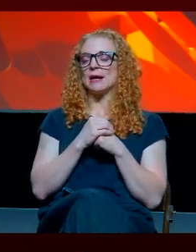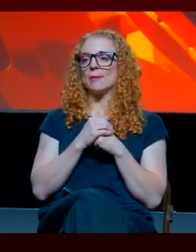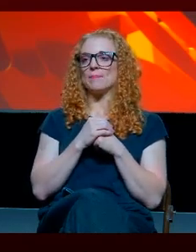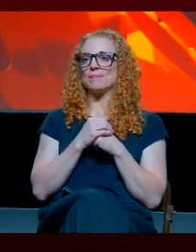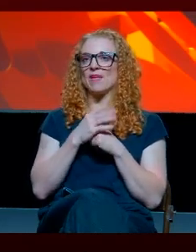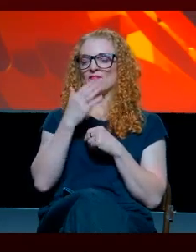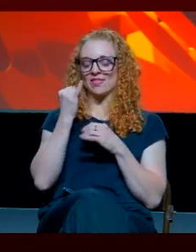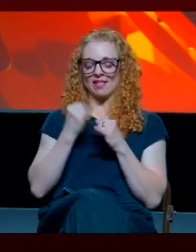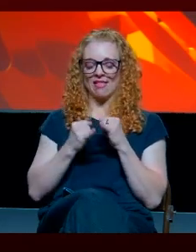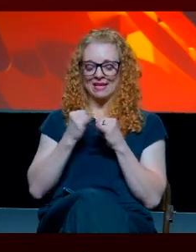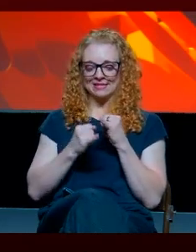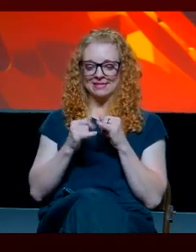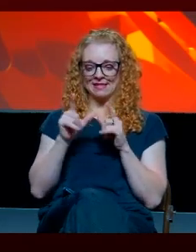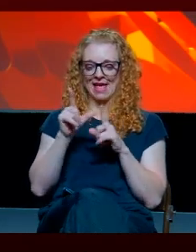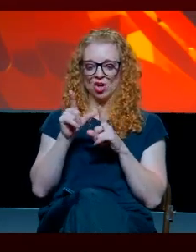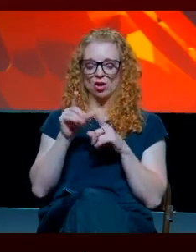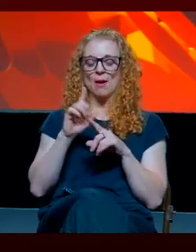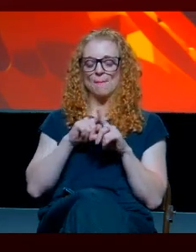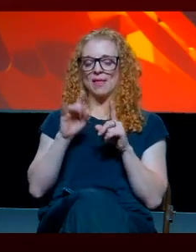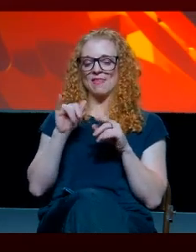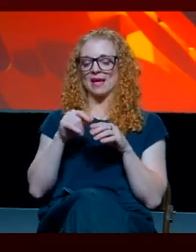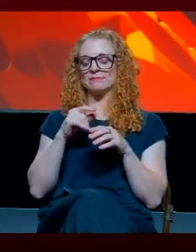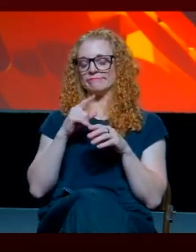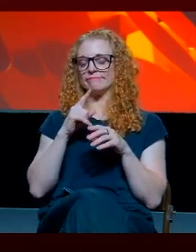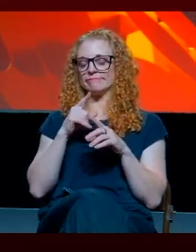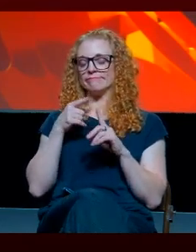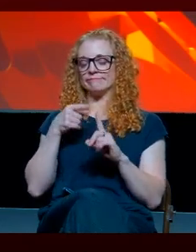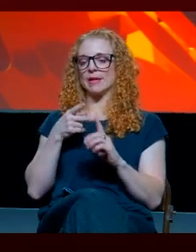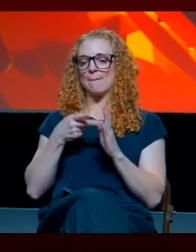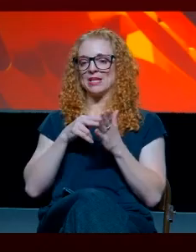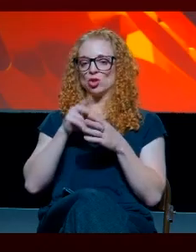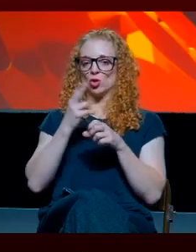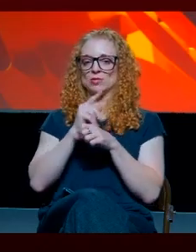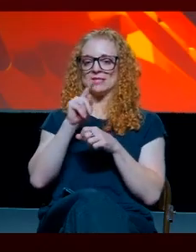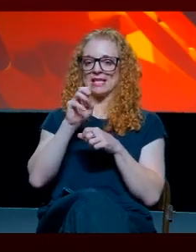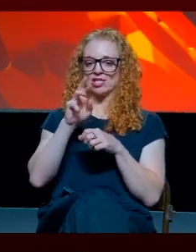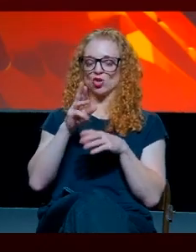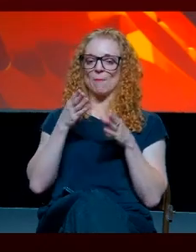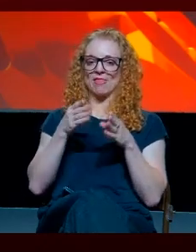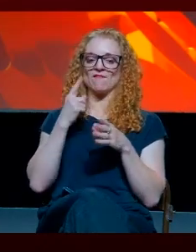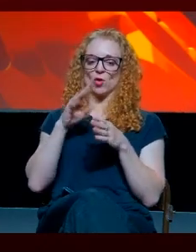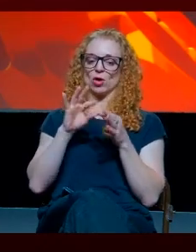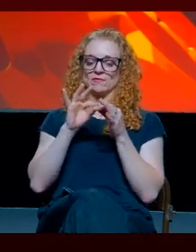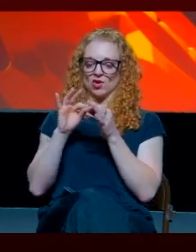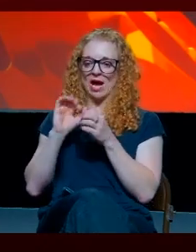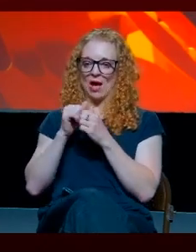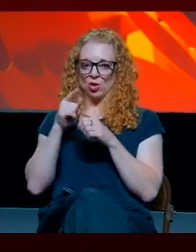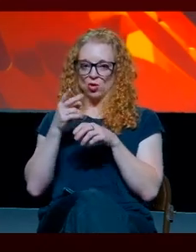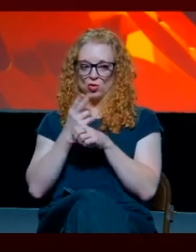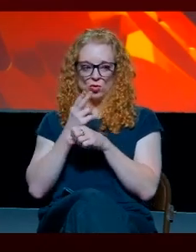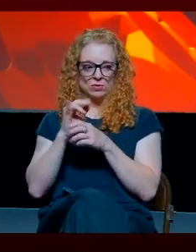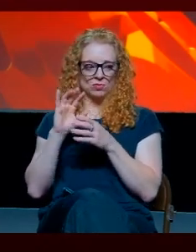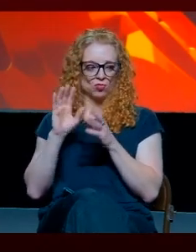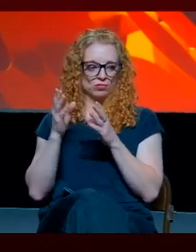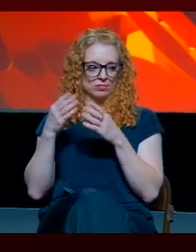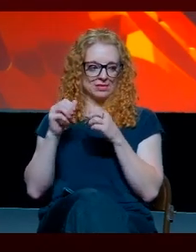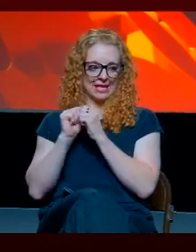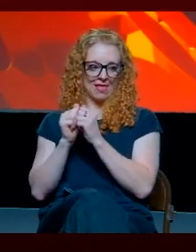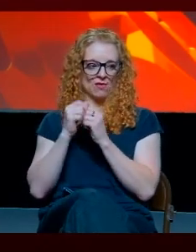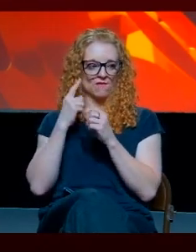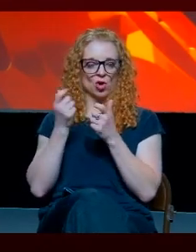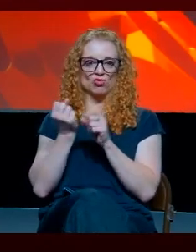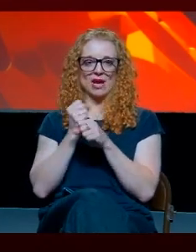Forget the last letter, but essentially you use a tensor method to infer how you add those methods together to create a